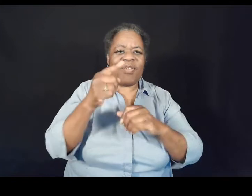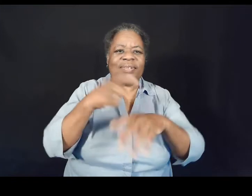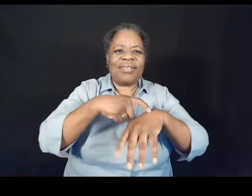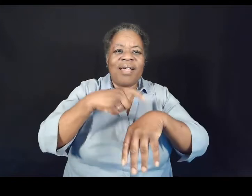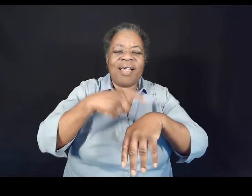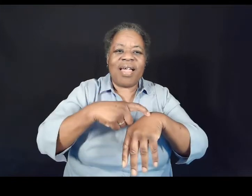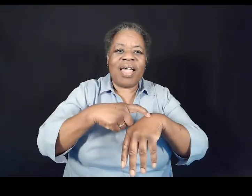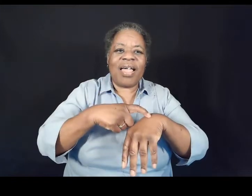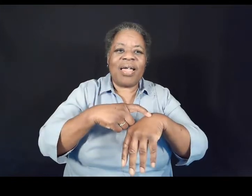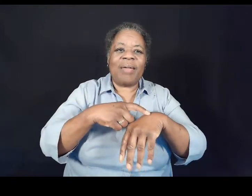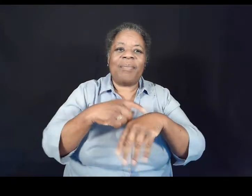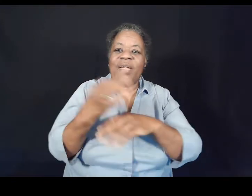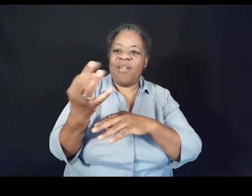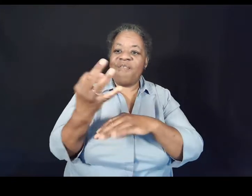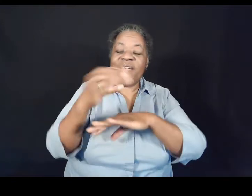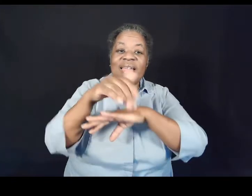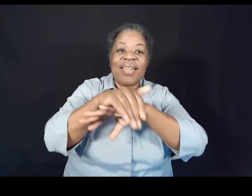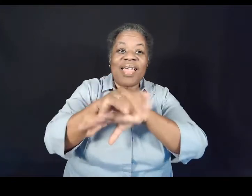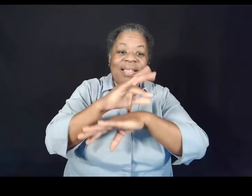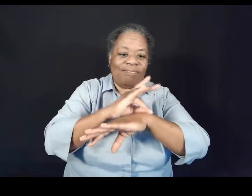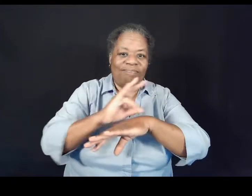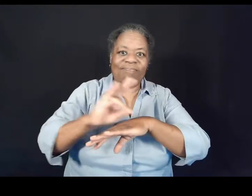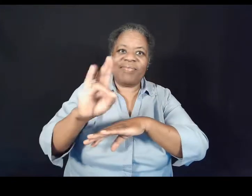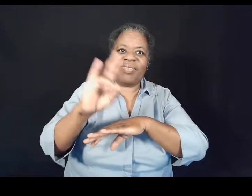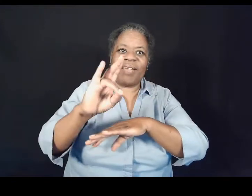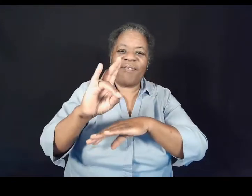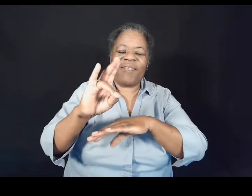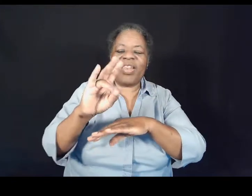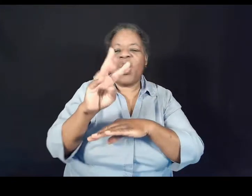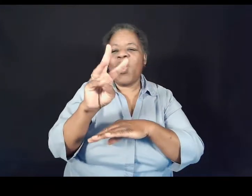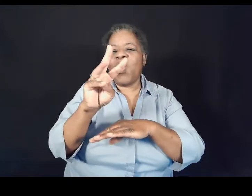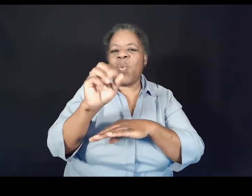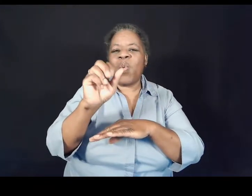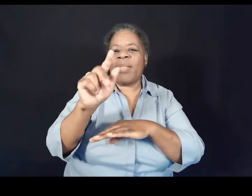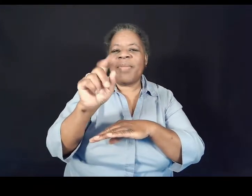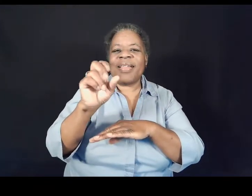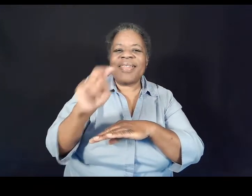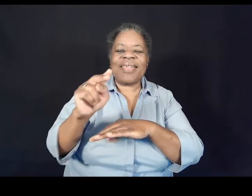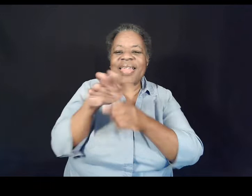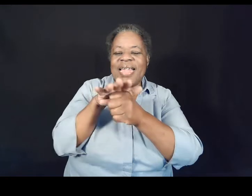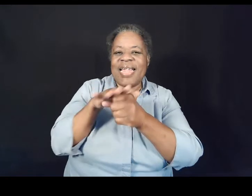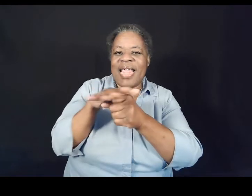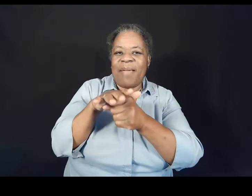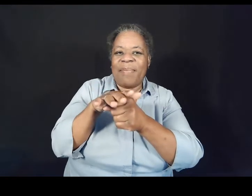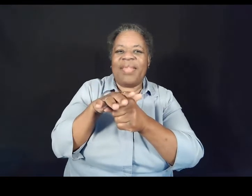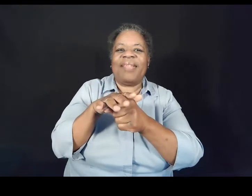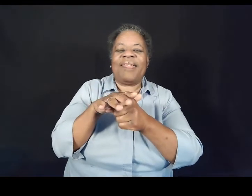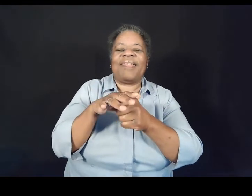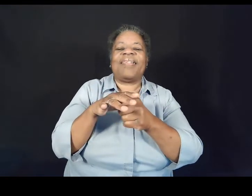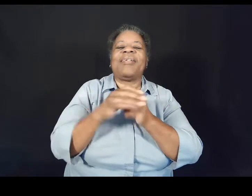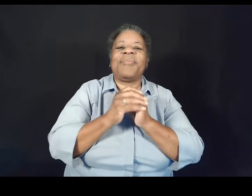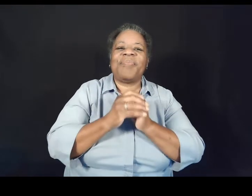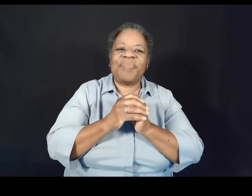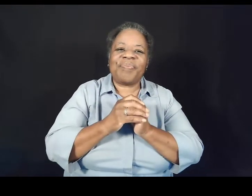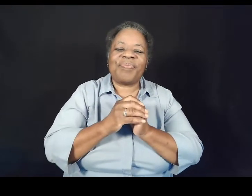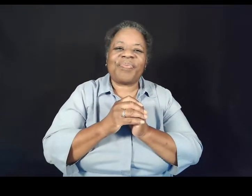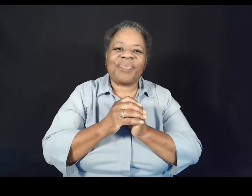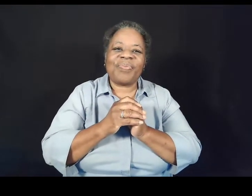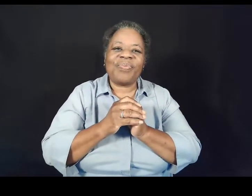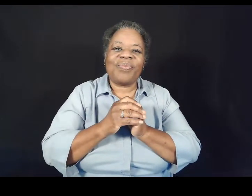The concert is this Friday night at 7 p.m. at our Wilmington location, and details are at grace.org/events.